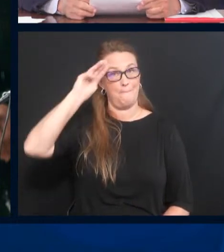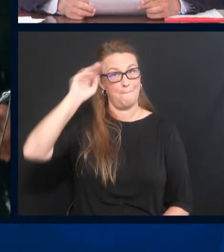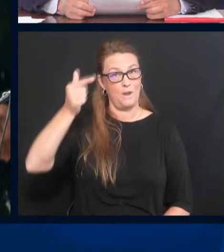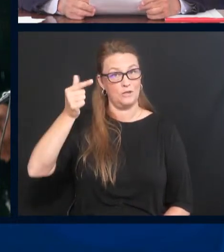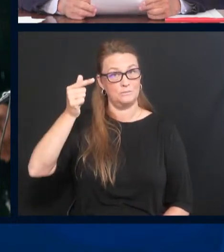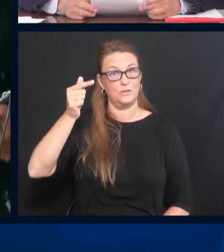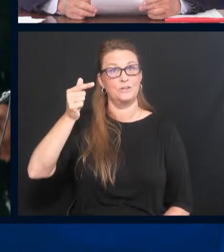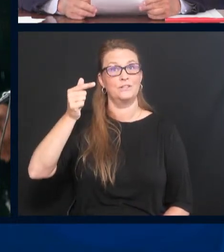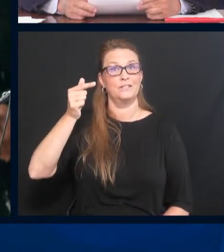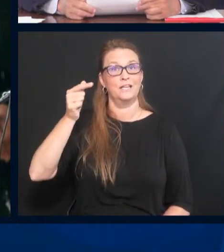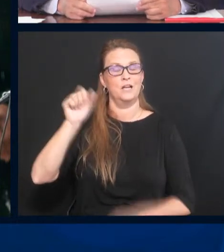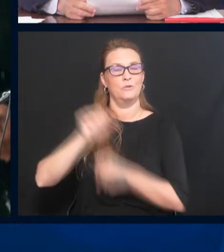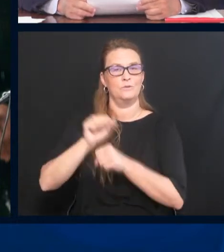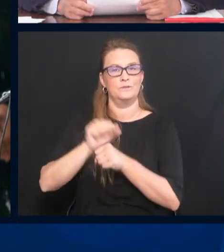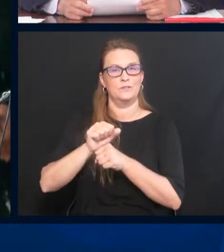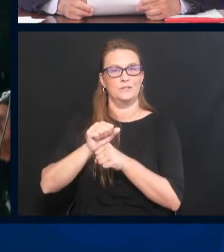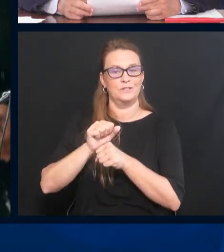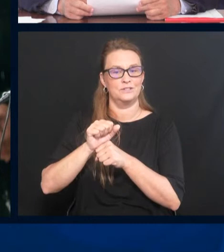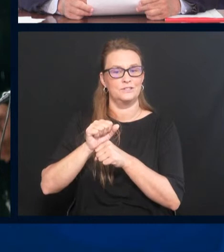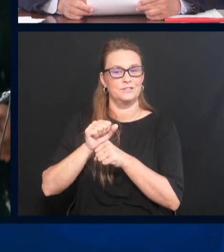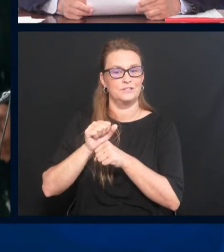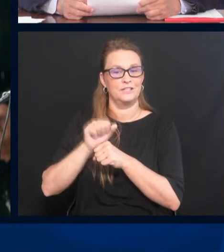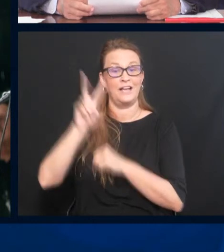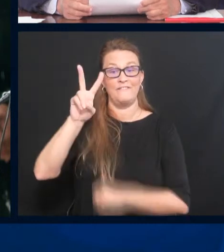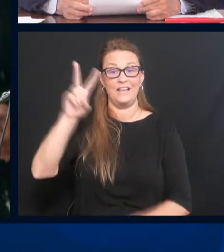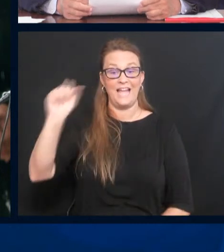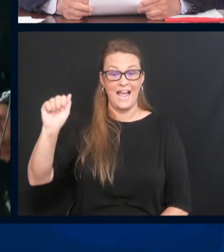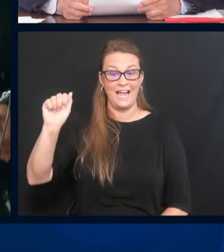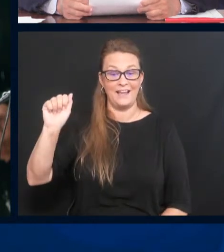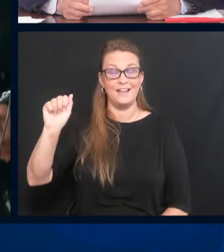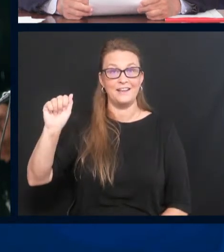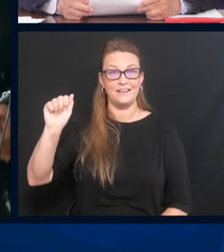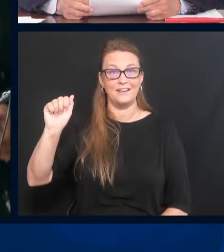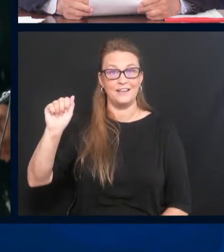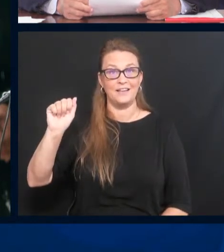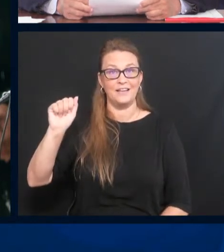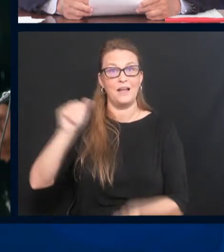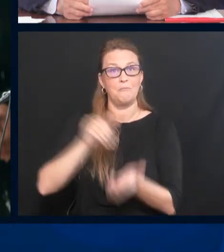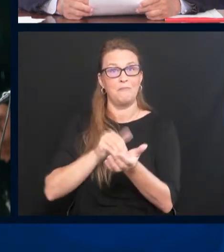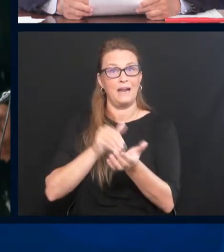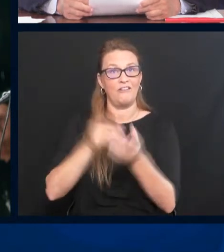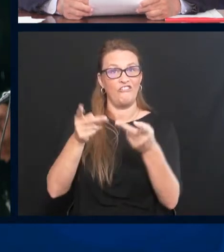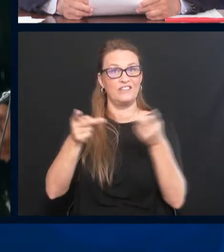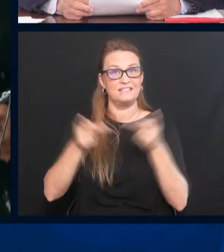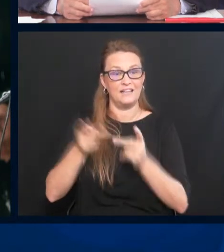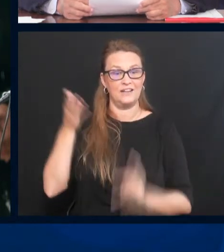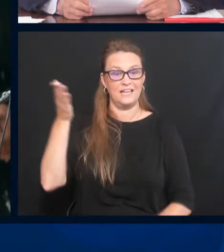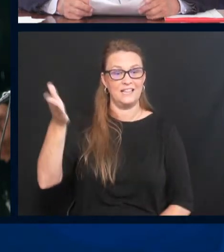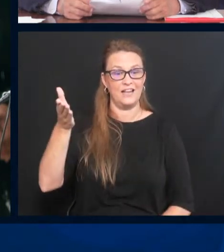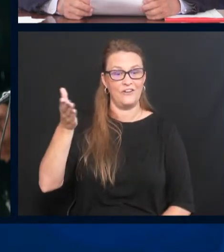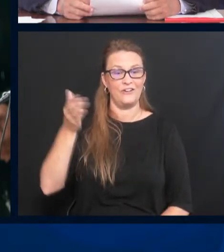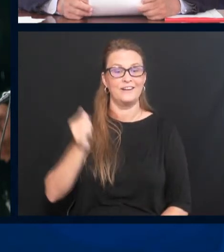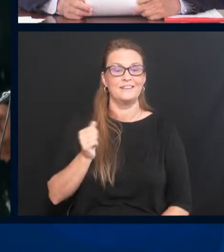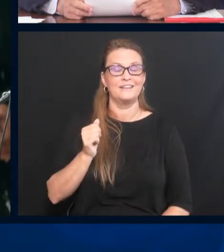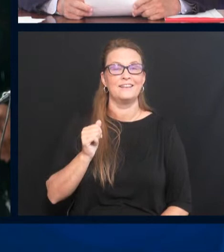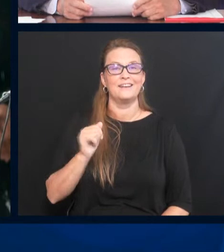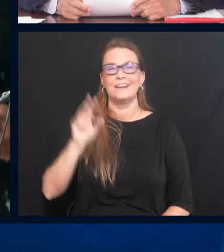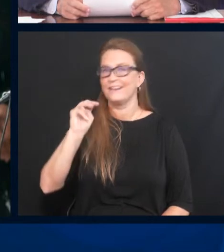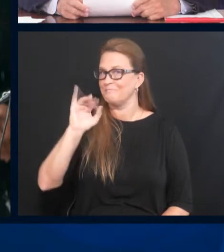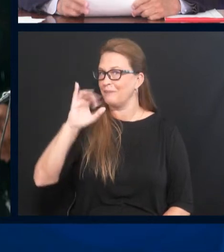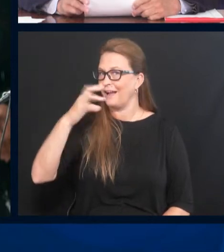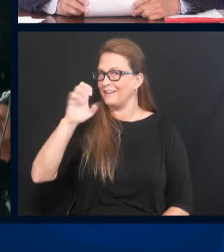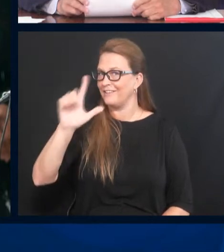Virginia Medical, or Martinsburg VA medical facility. And so, Michael,